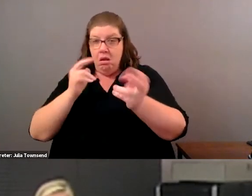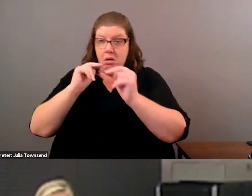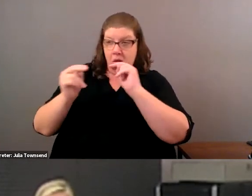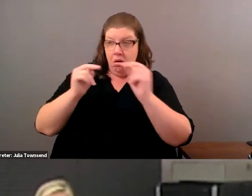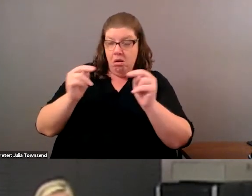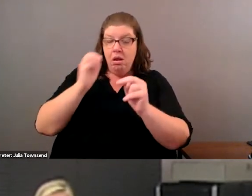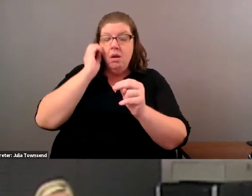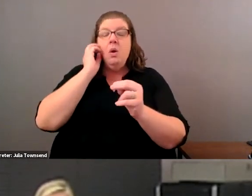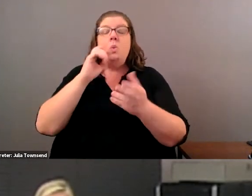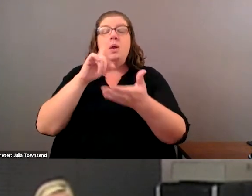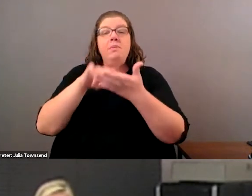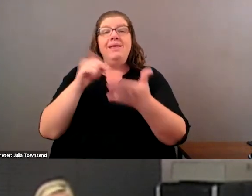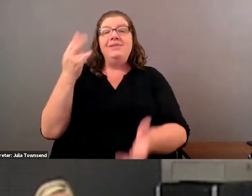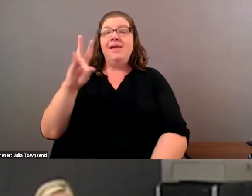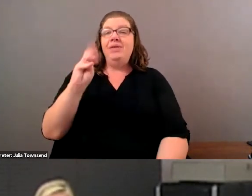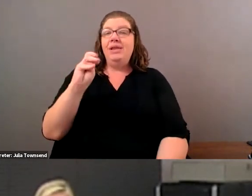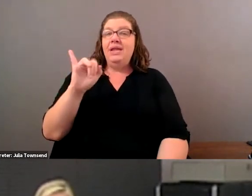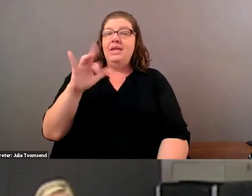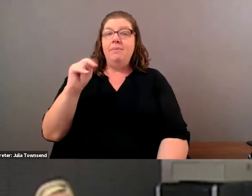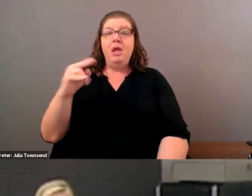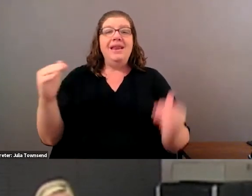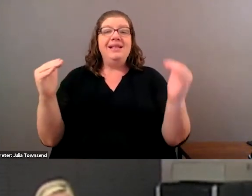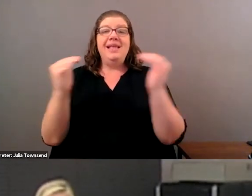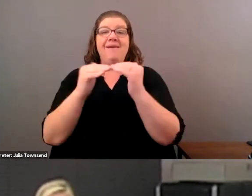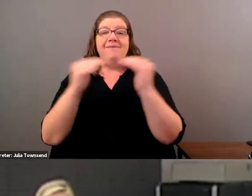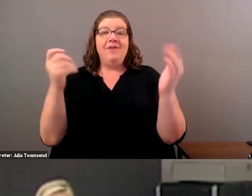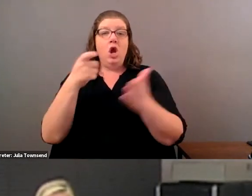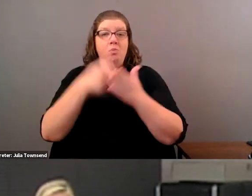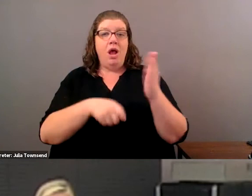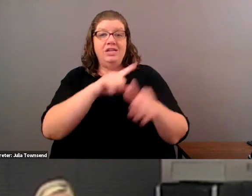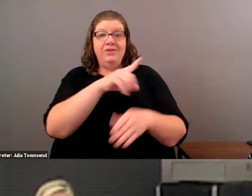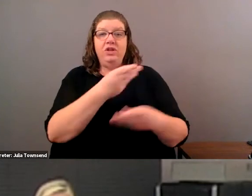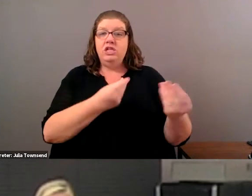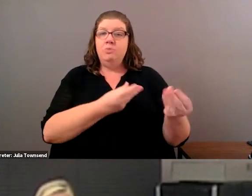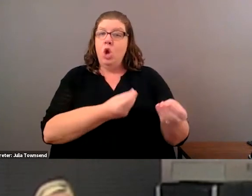the $17 million is a fair price for this property.